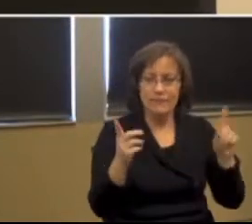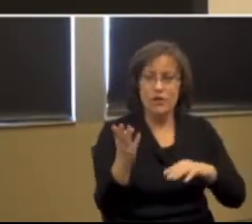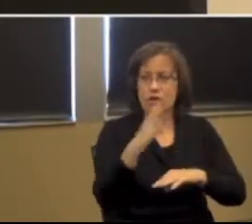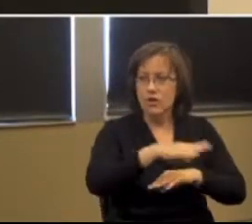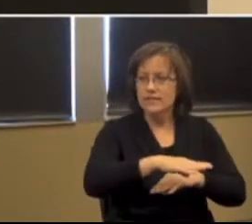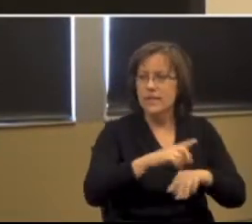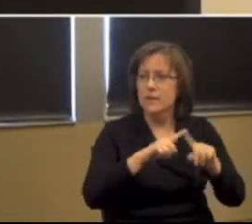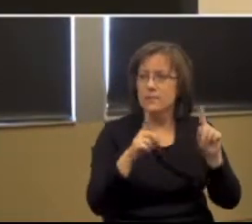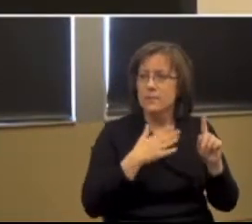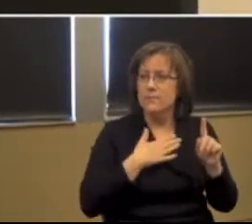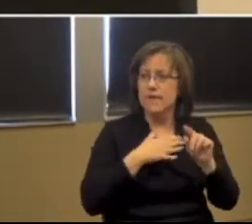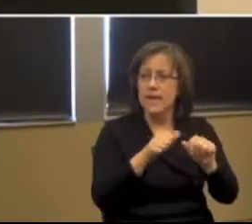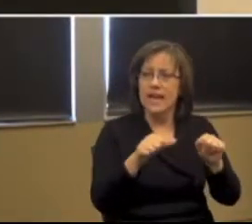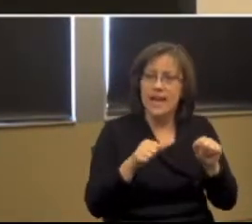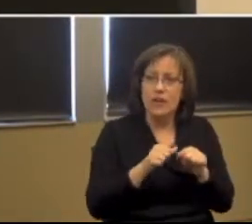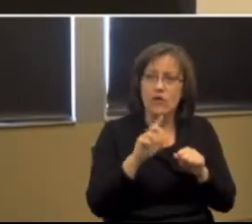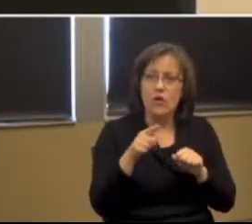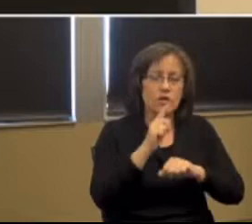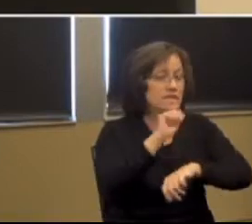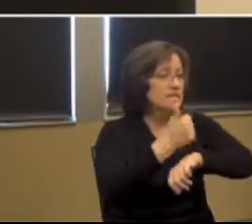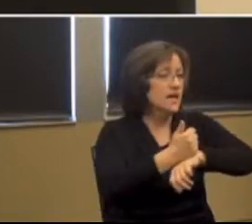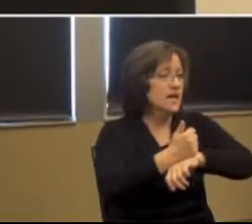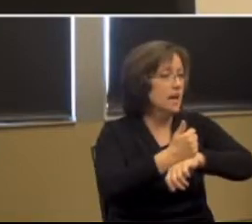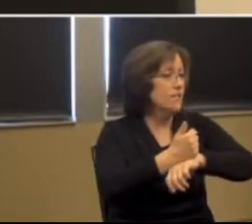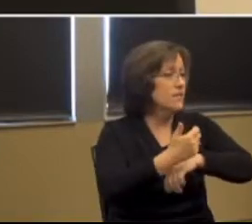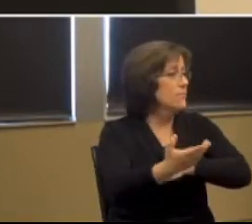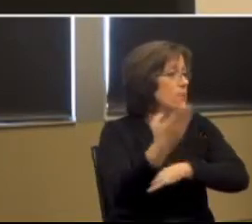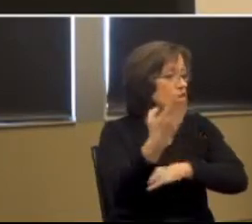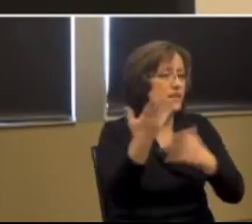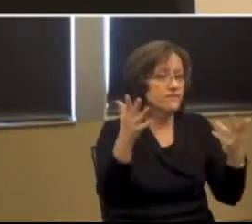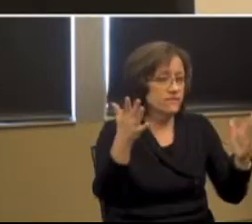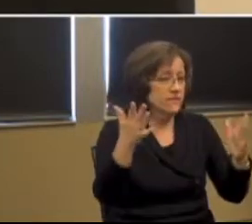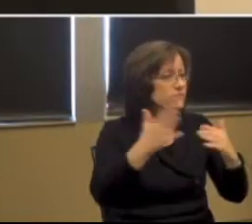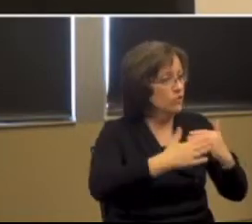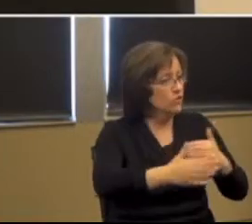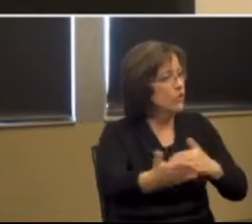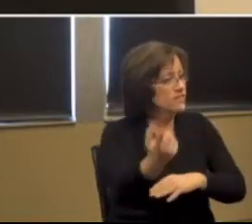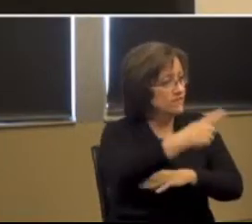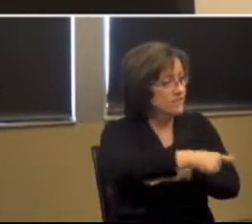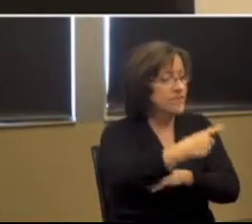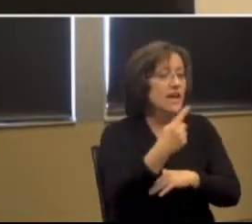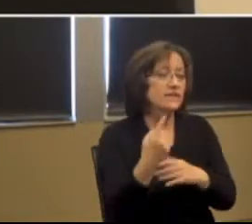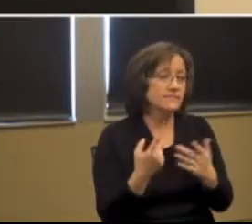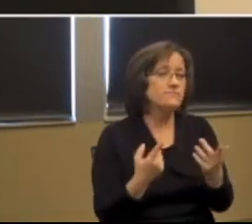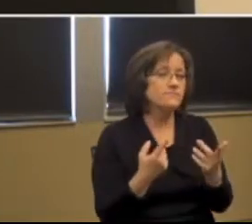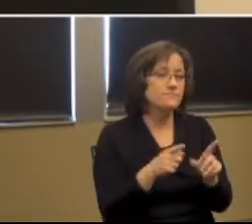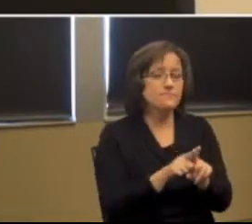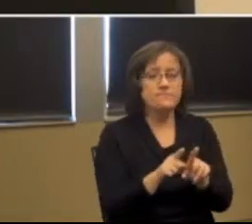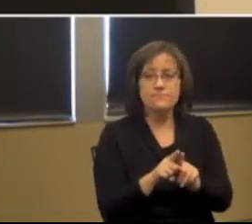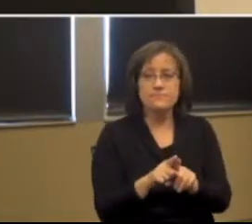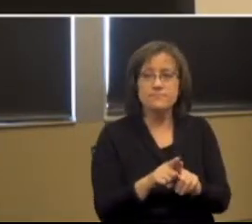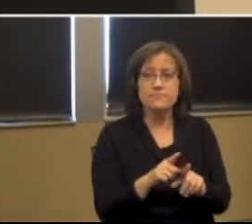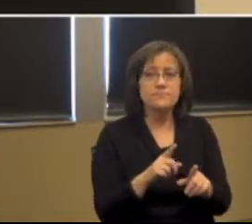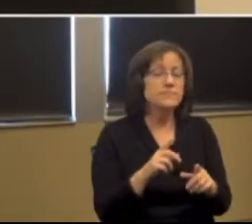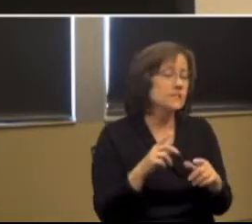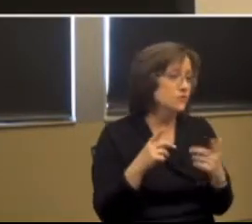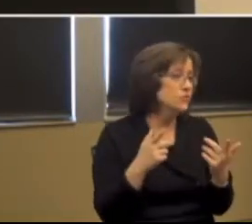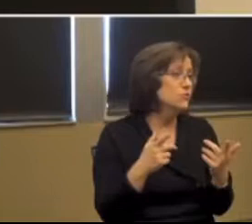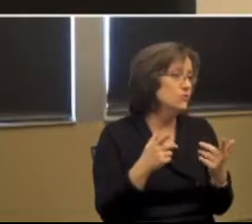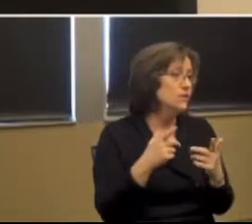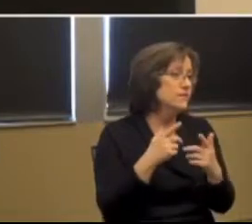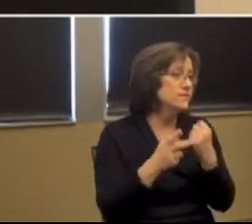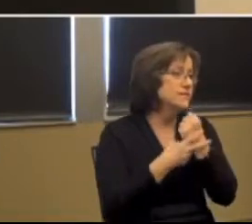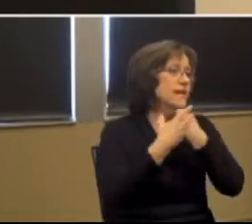but my area only had to be set up in the morning. Also very important to protect your all's time and energy.